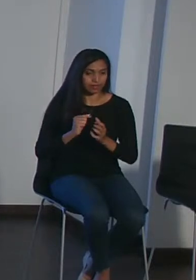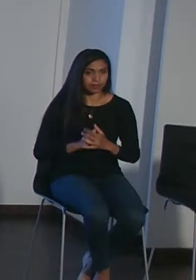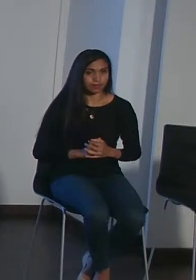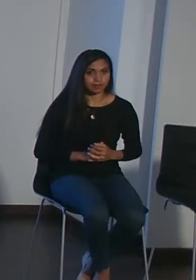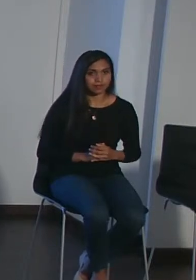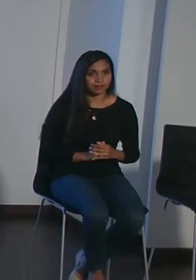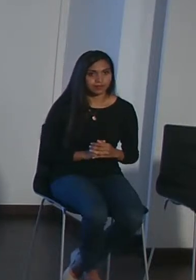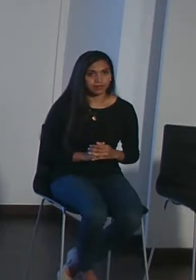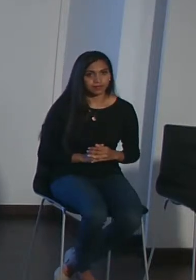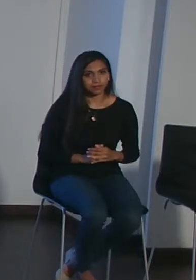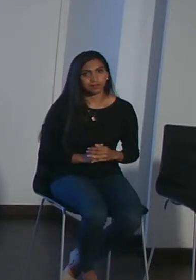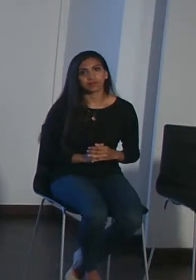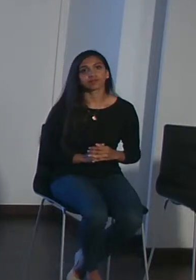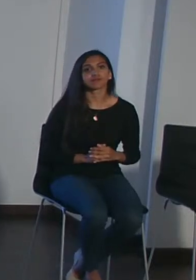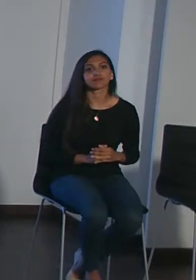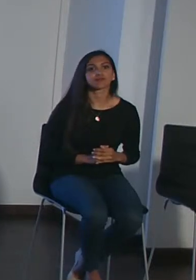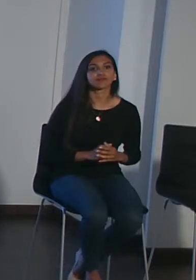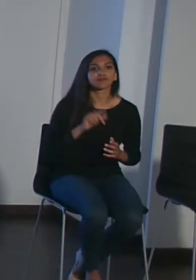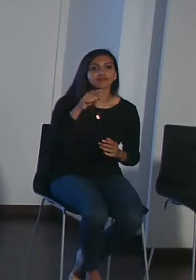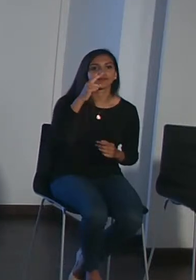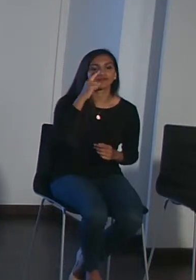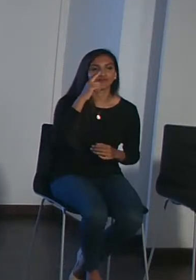So, hi, I'm here.